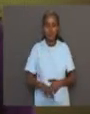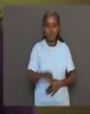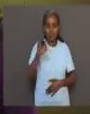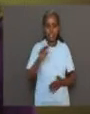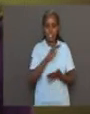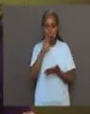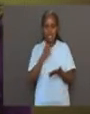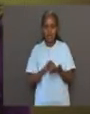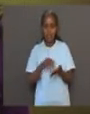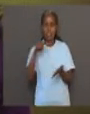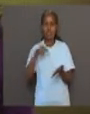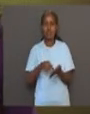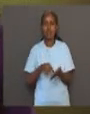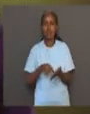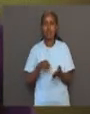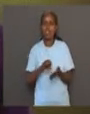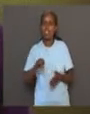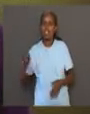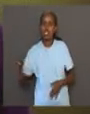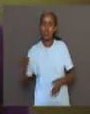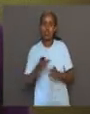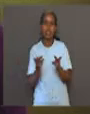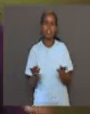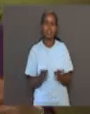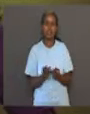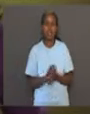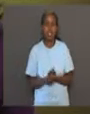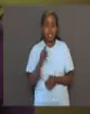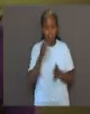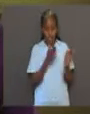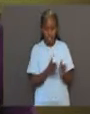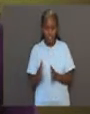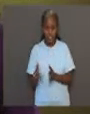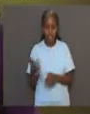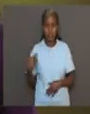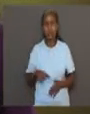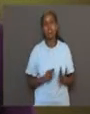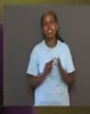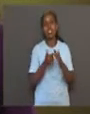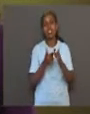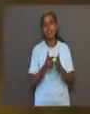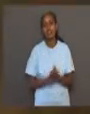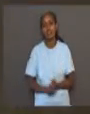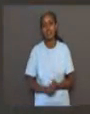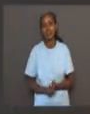the midpoint of a segment in space. If you are ready, we will get